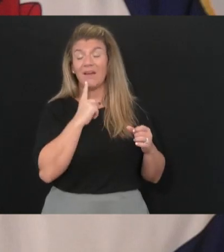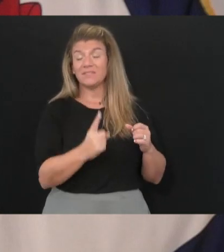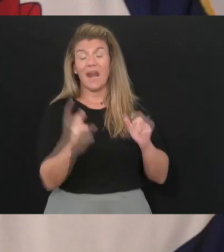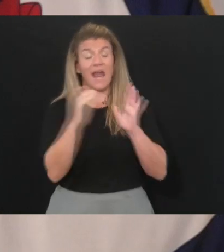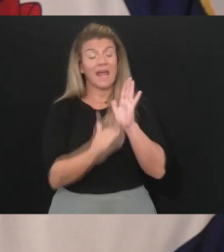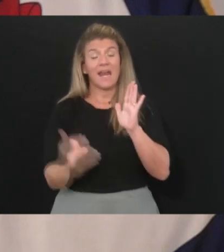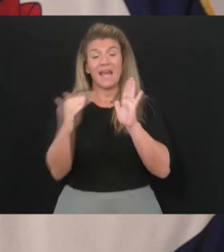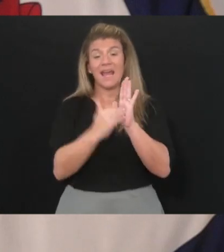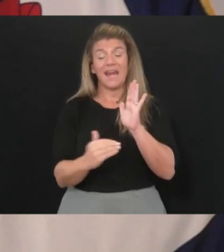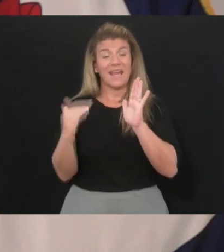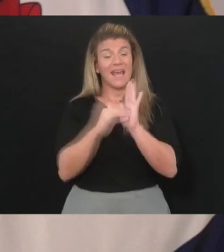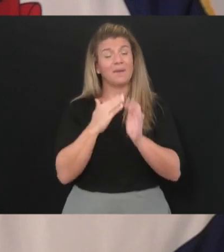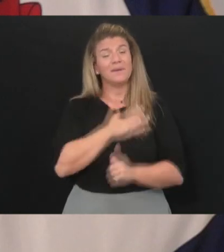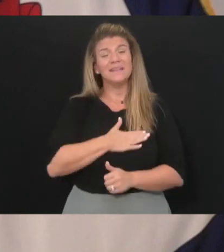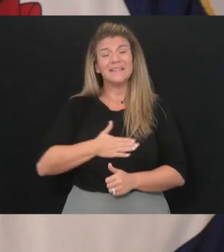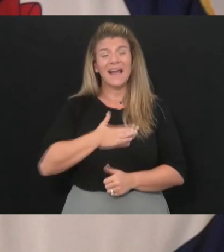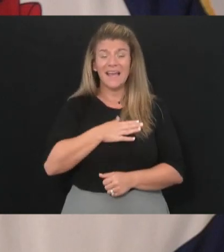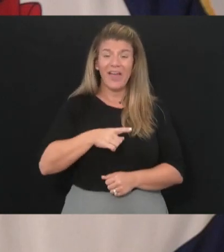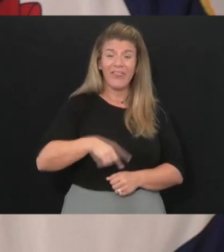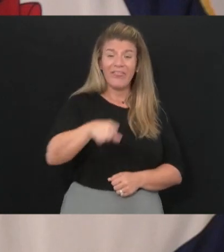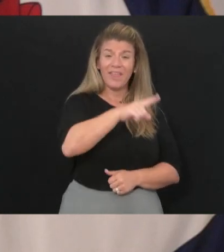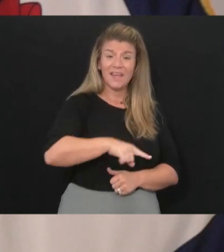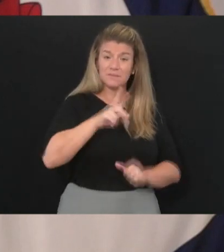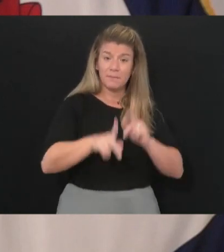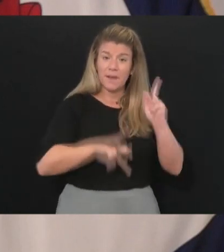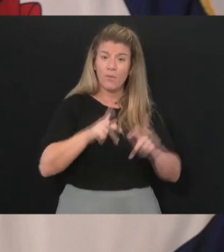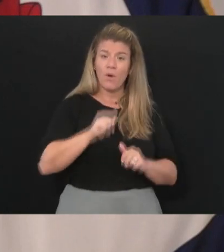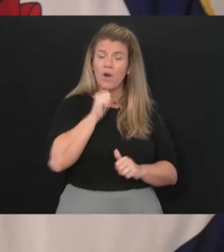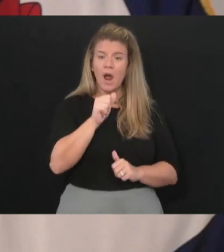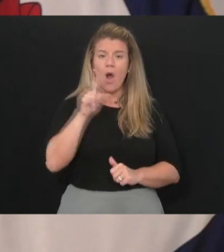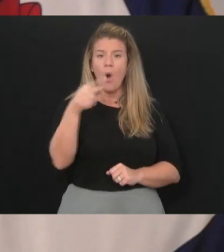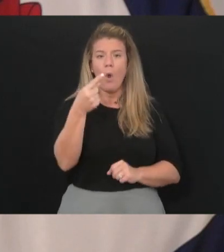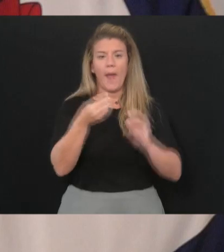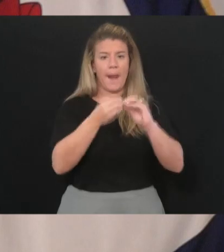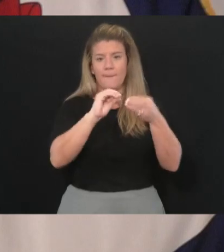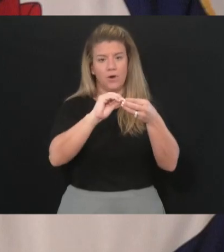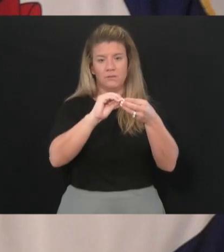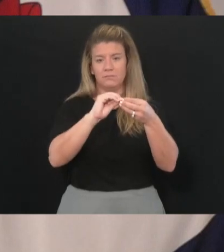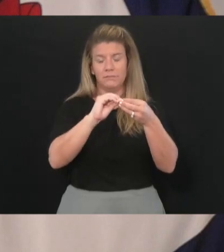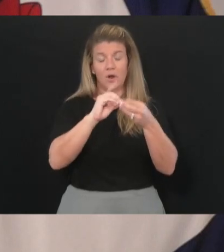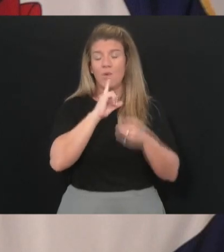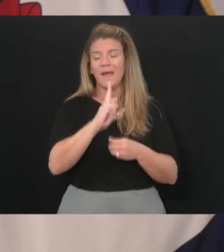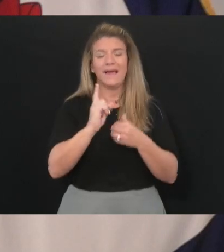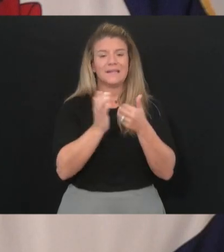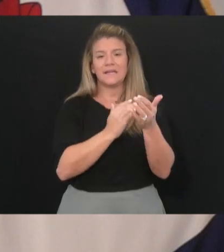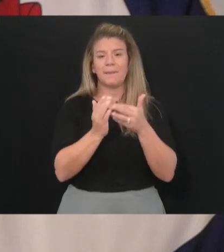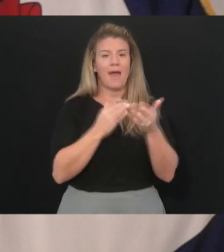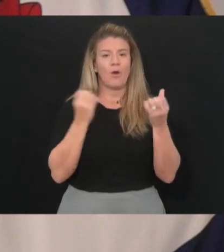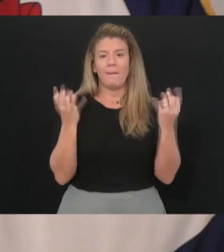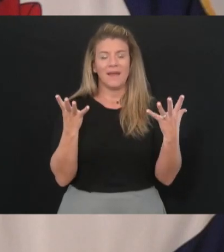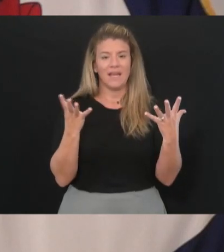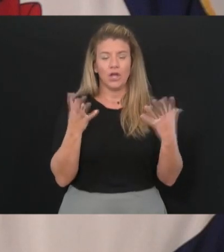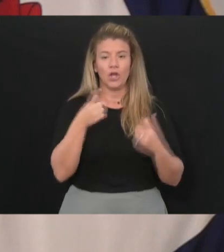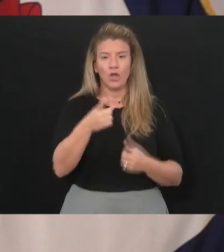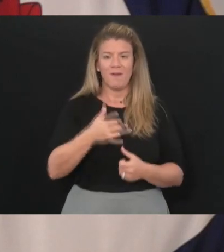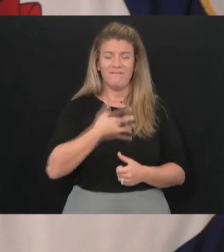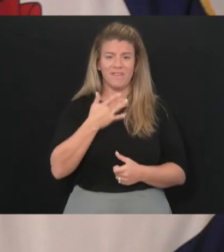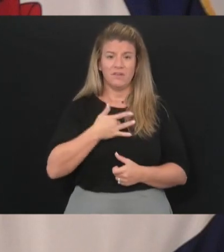please don't let these people become a statistic. It doesn't matter how many, and you may think,